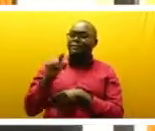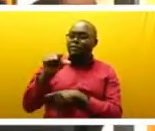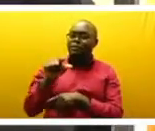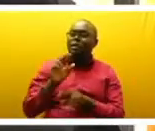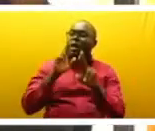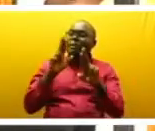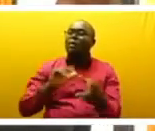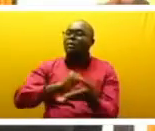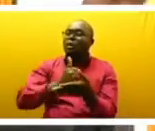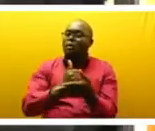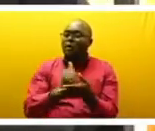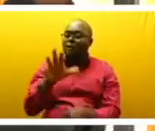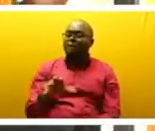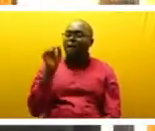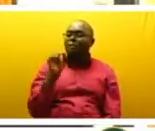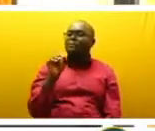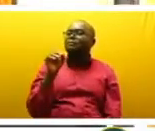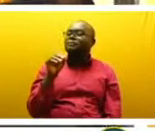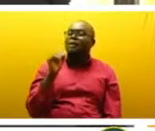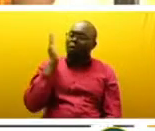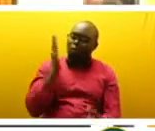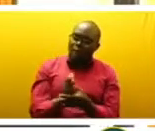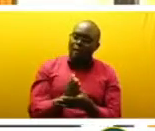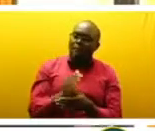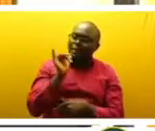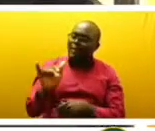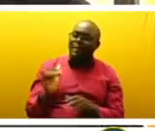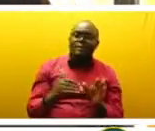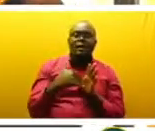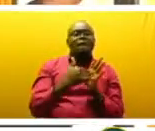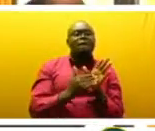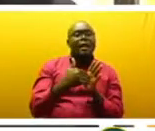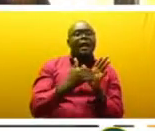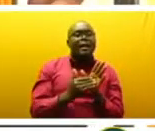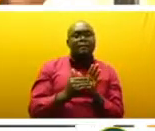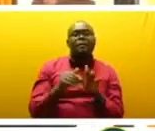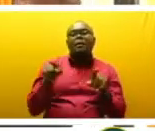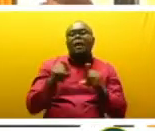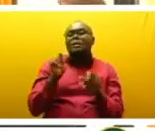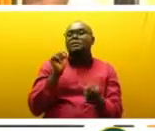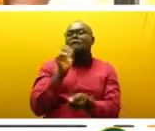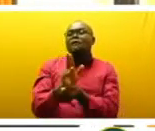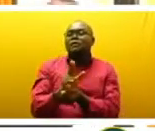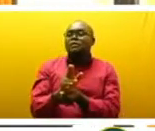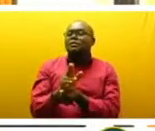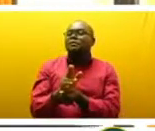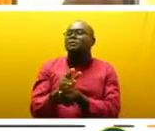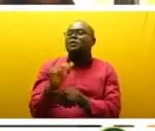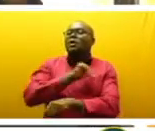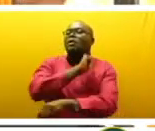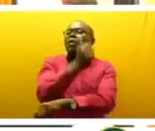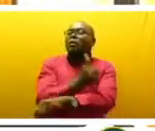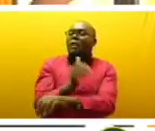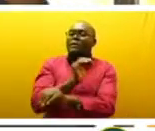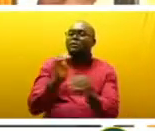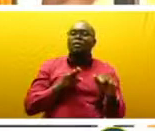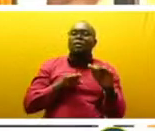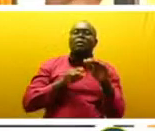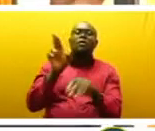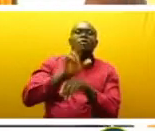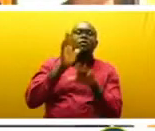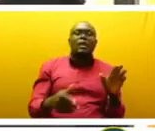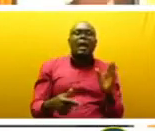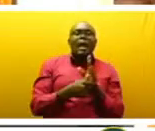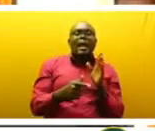report has found and confirmed to be vulnerable, has 14 unauthorized users called